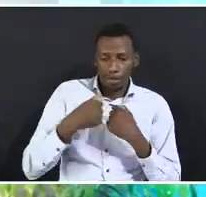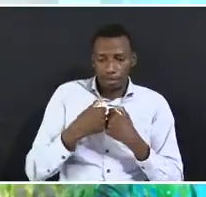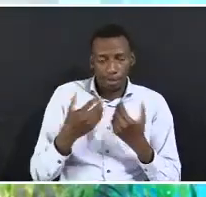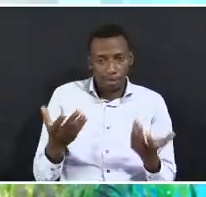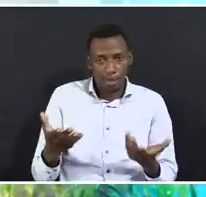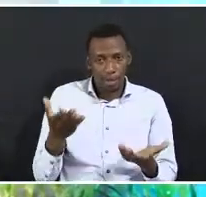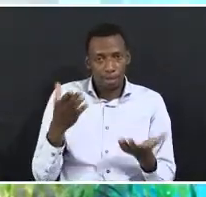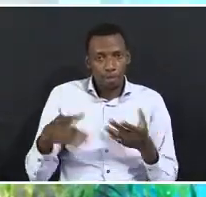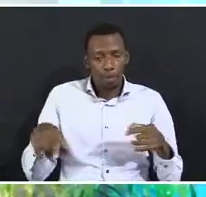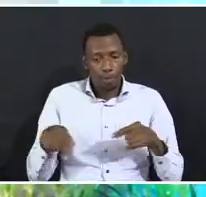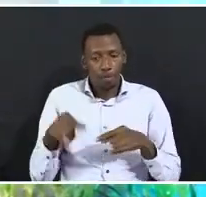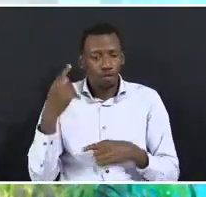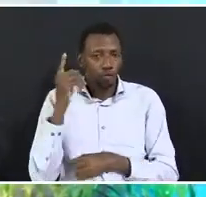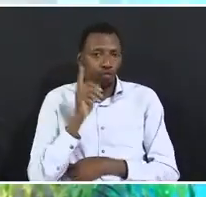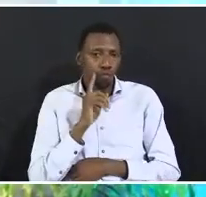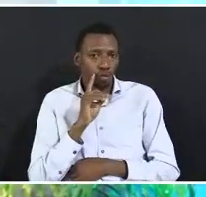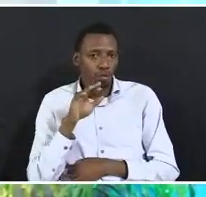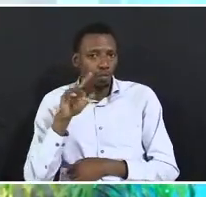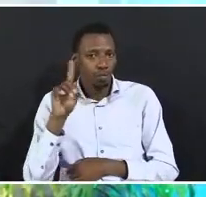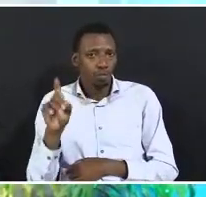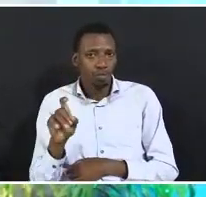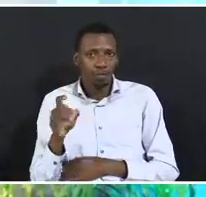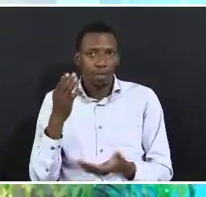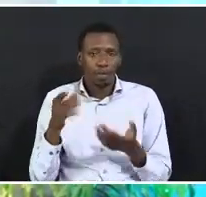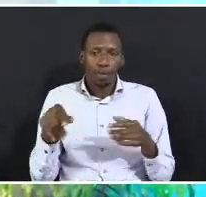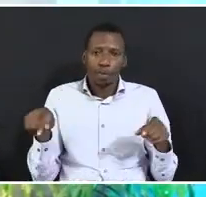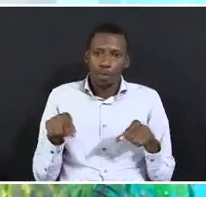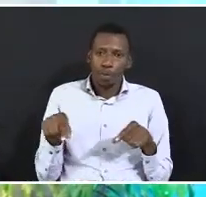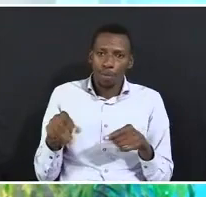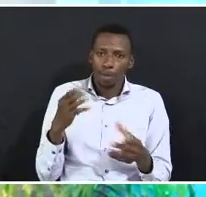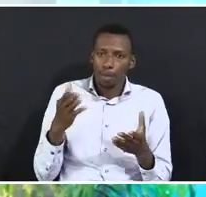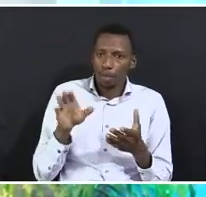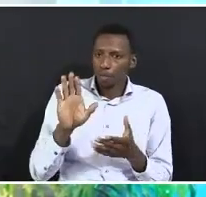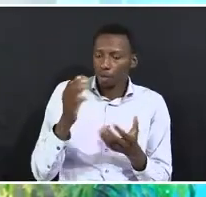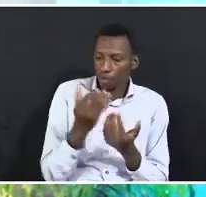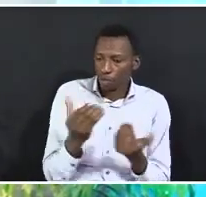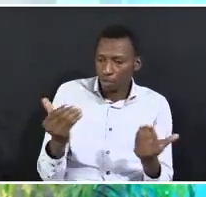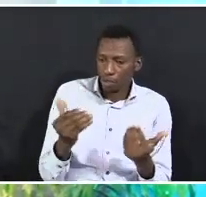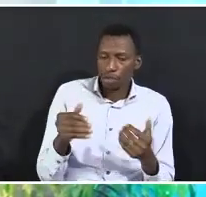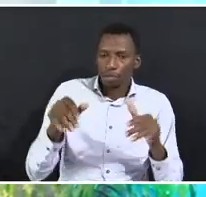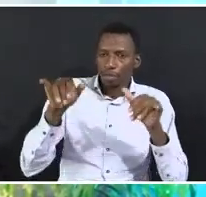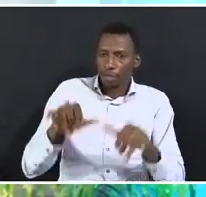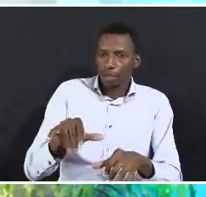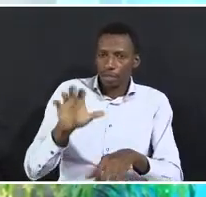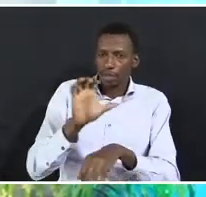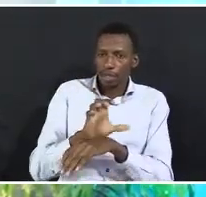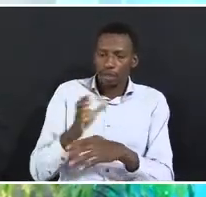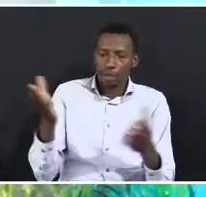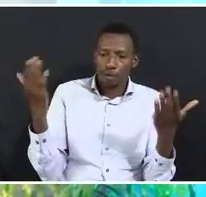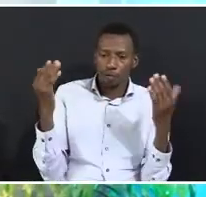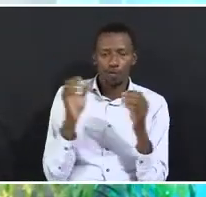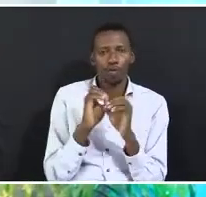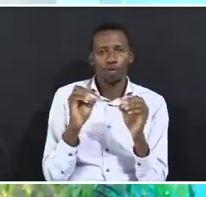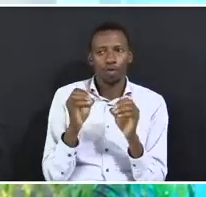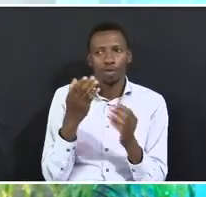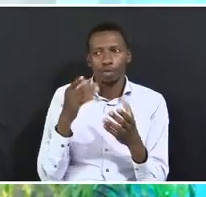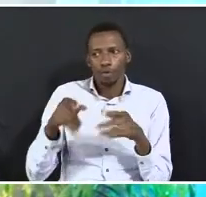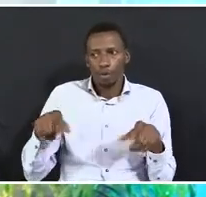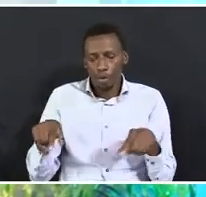tomorrow? Are you afraid that your children may not be in church forever? Are you